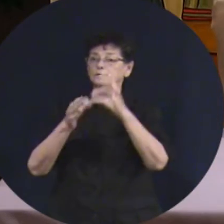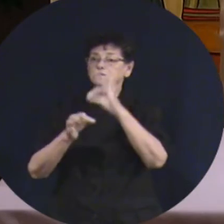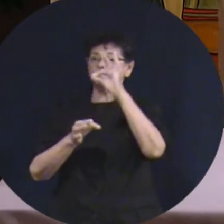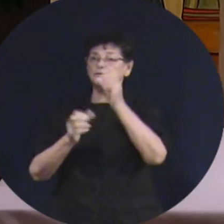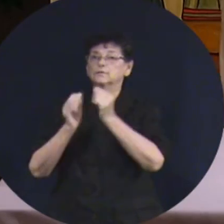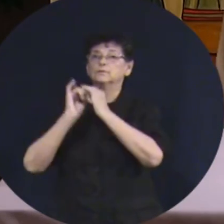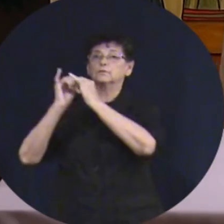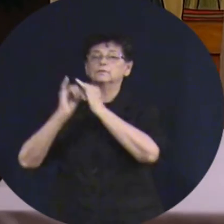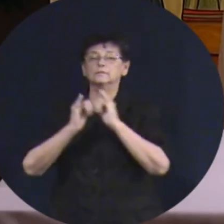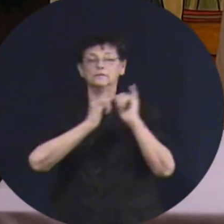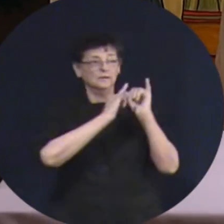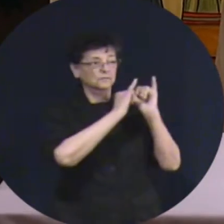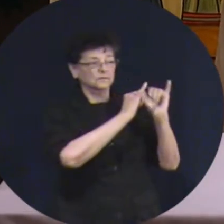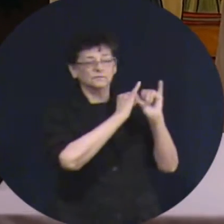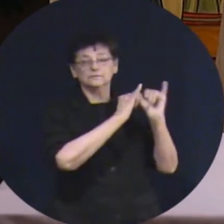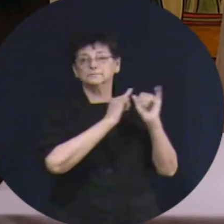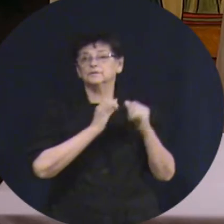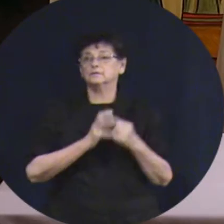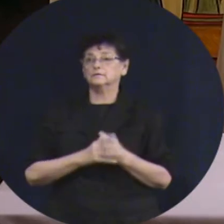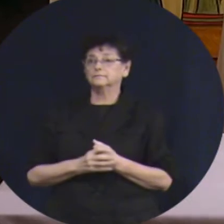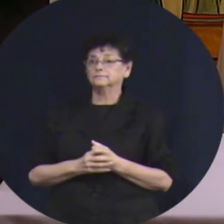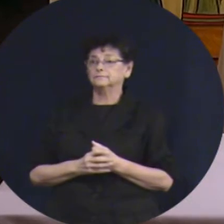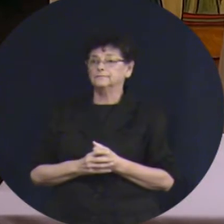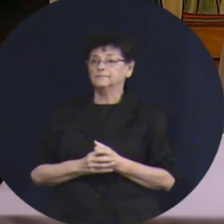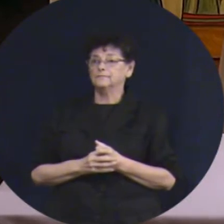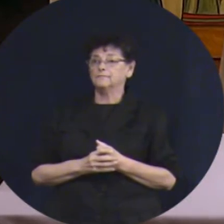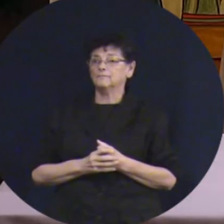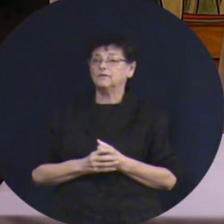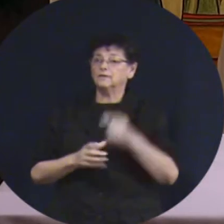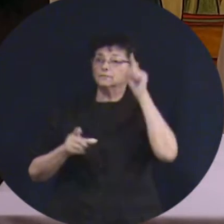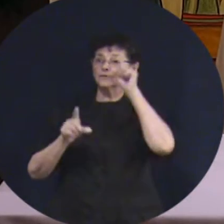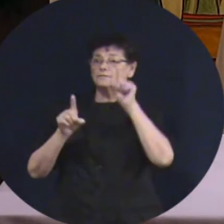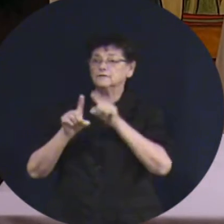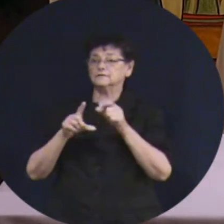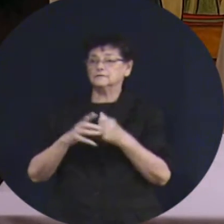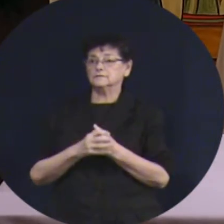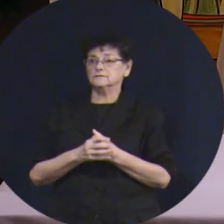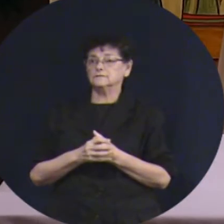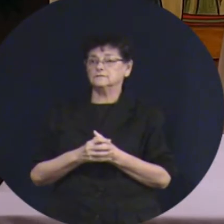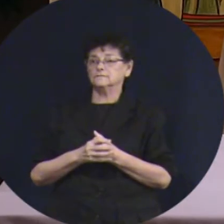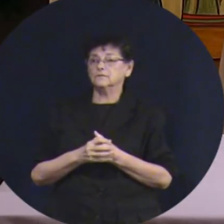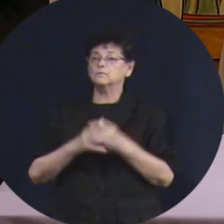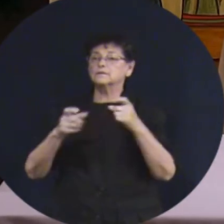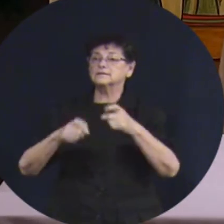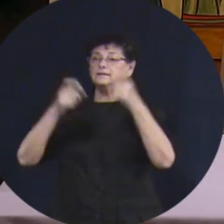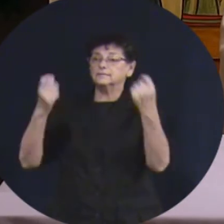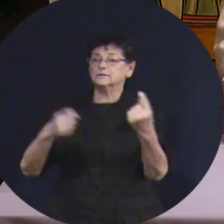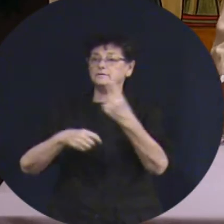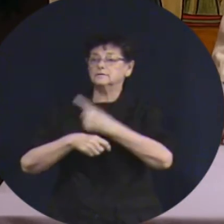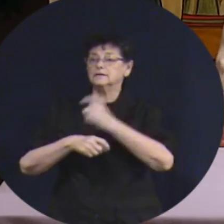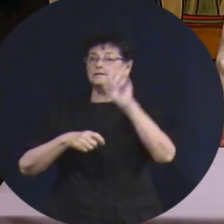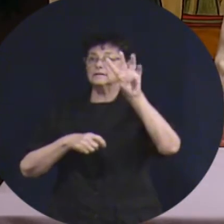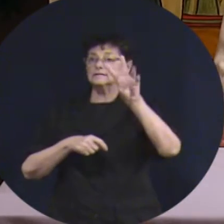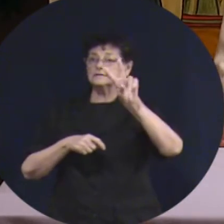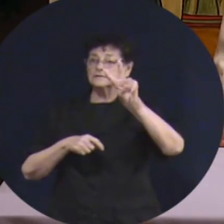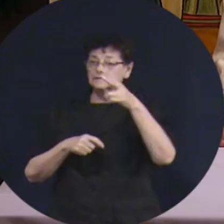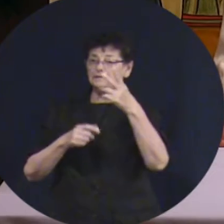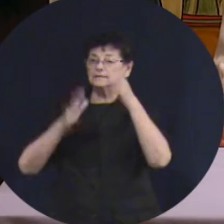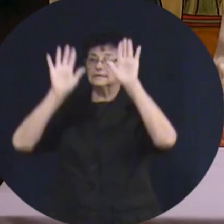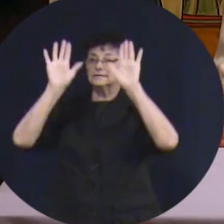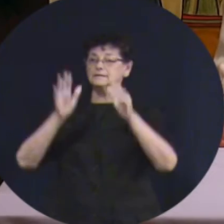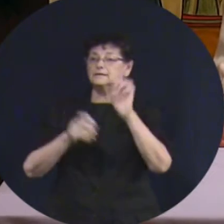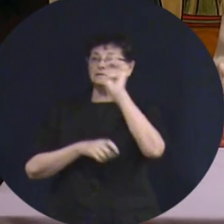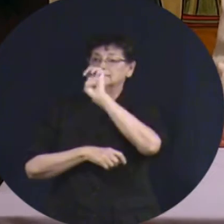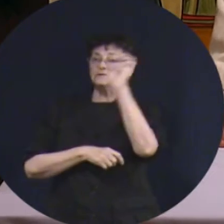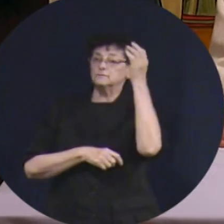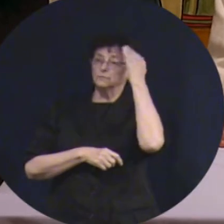Spirit be with you all. And with your spirit. Dear brothers and sisters, we celebrate today this second Sunday of Easter, also